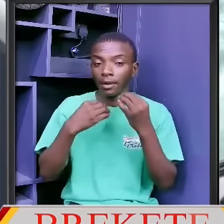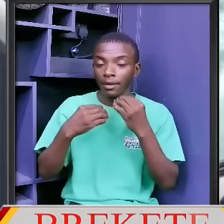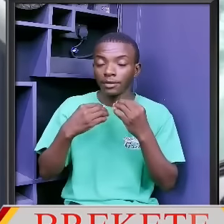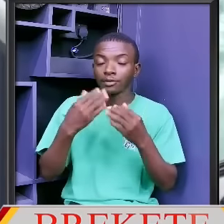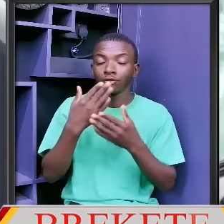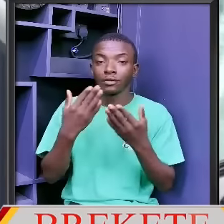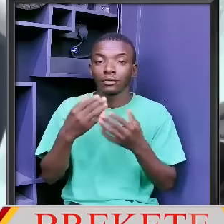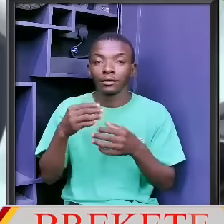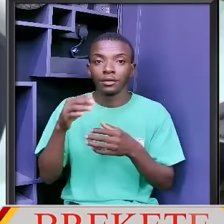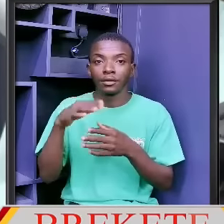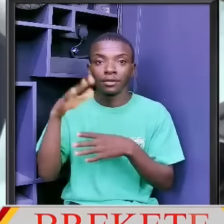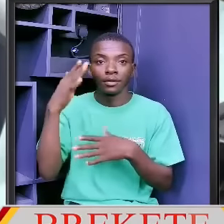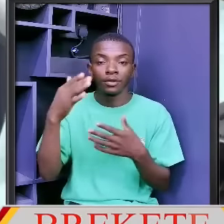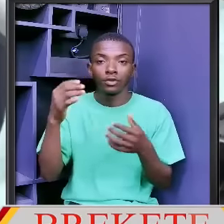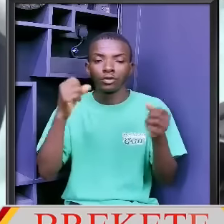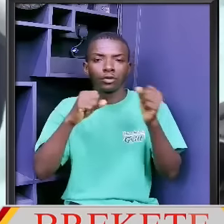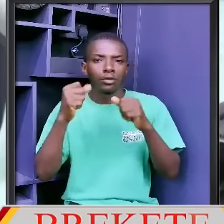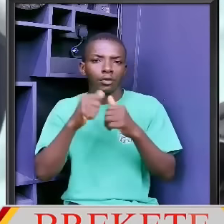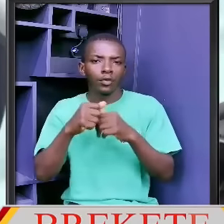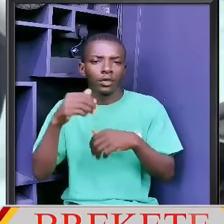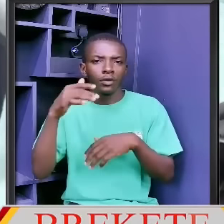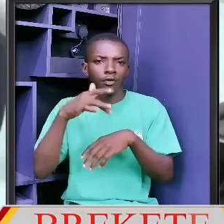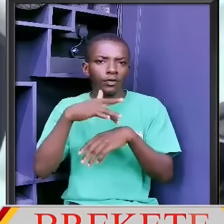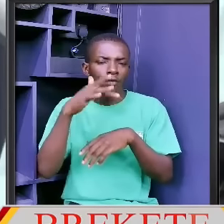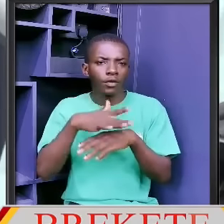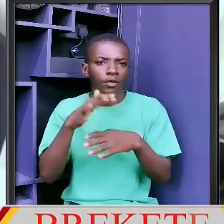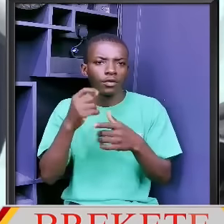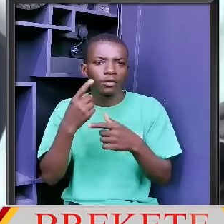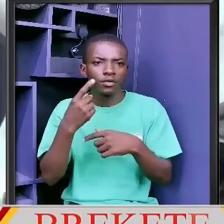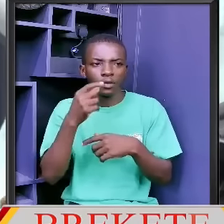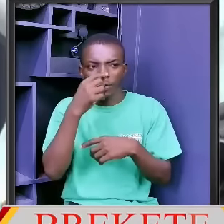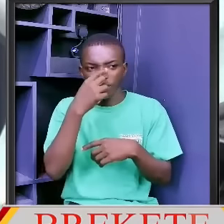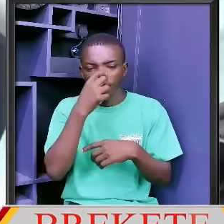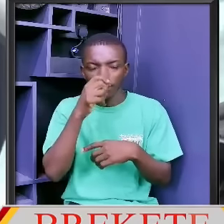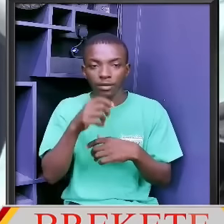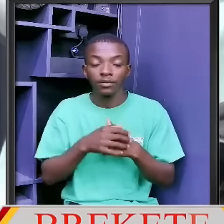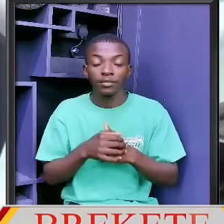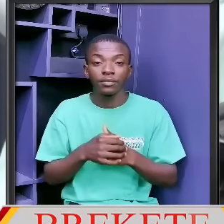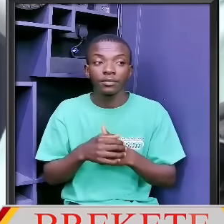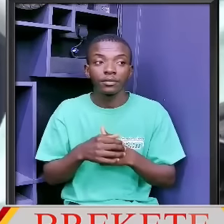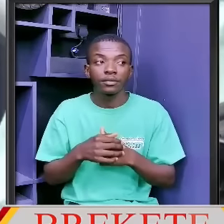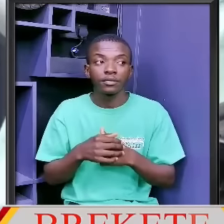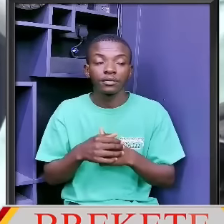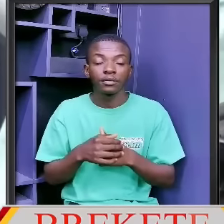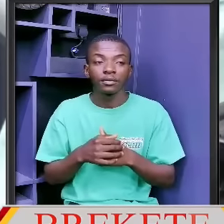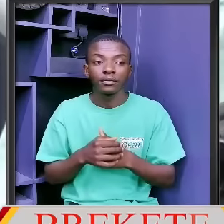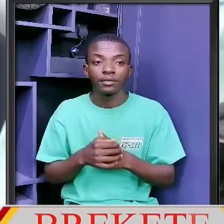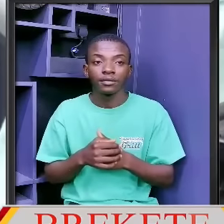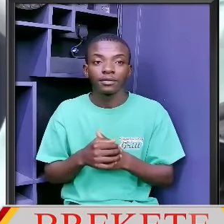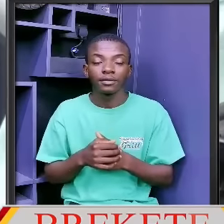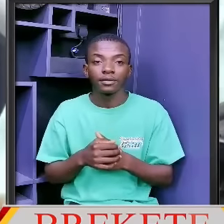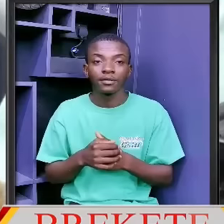The other day, when I see me, they struggle with fly. One land for barrister Pamela head now. It's just they do.